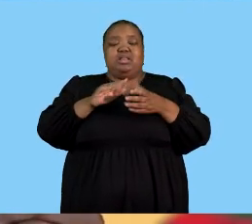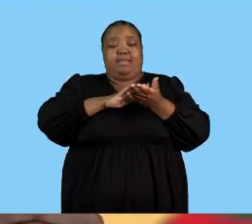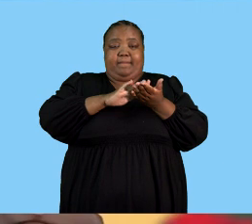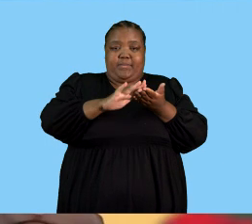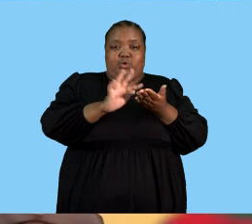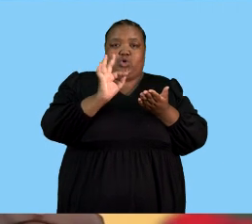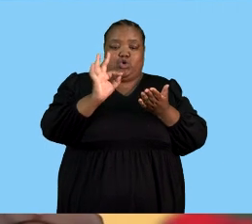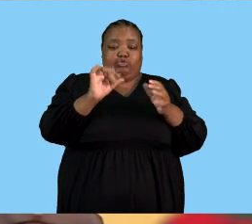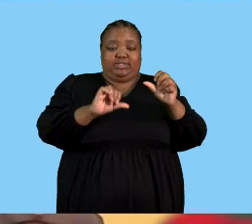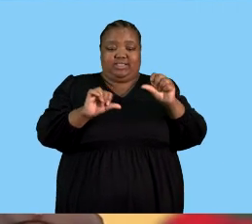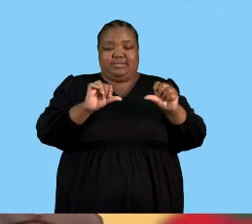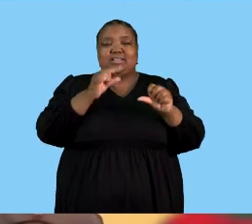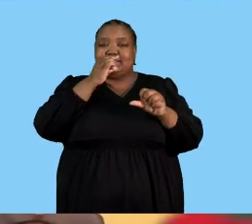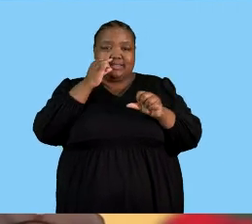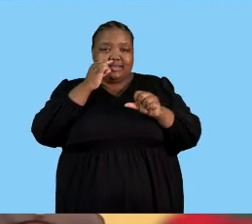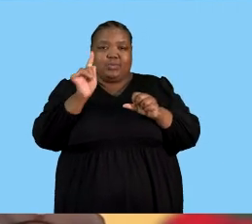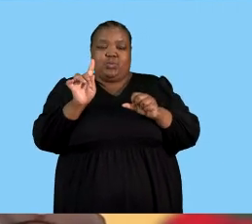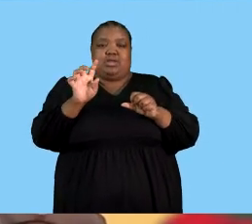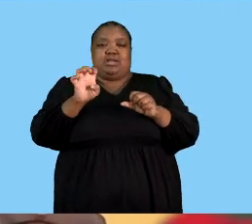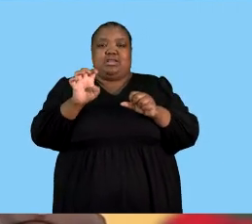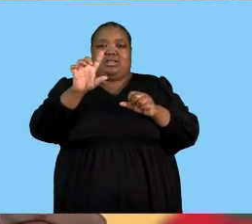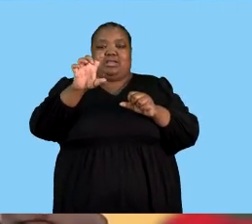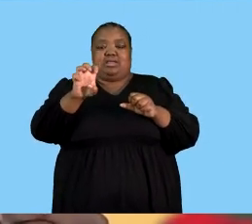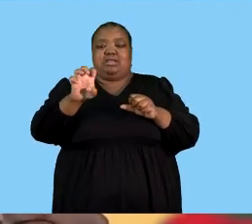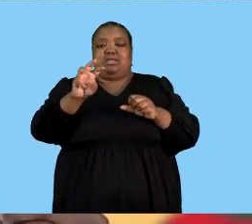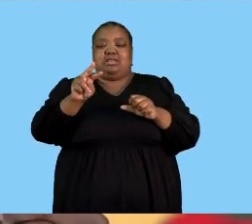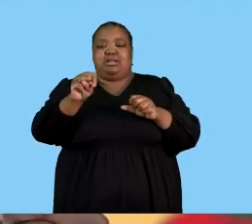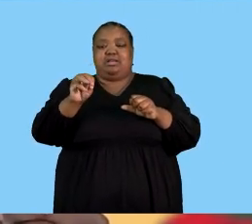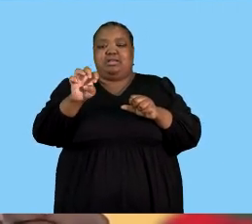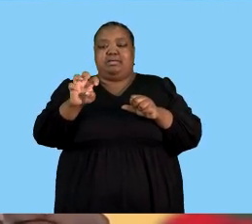pure substances called elements.